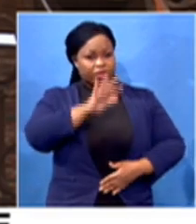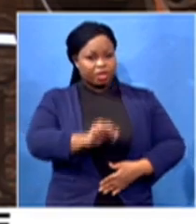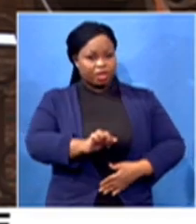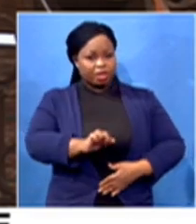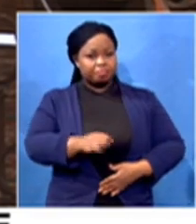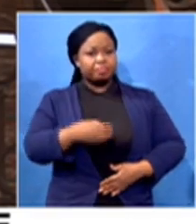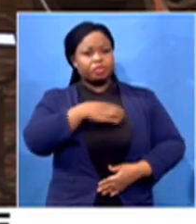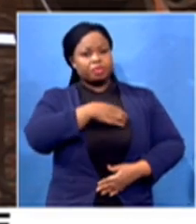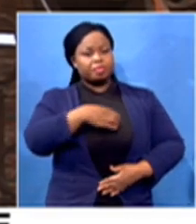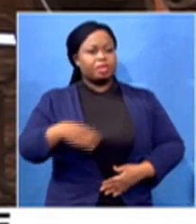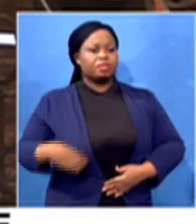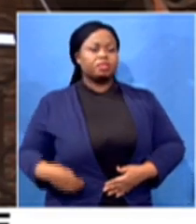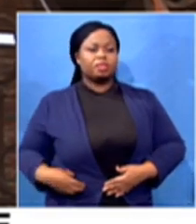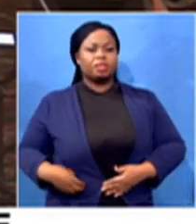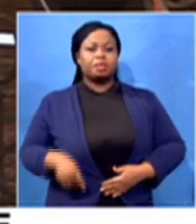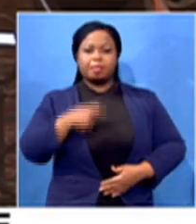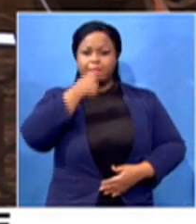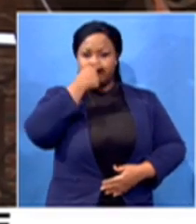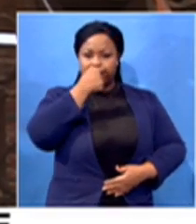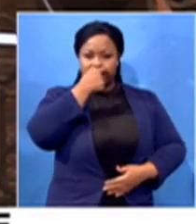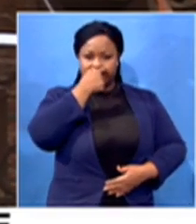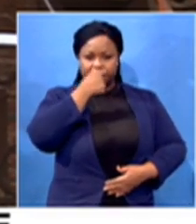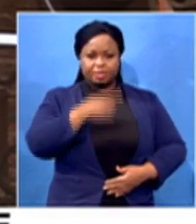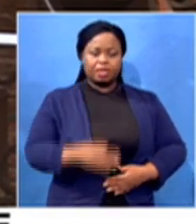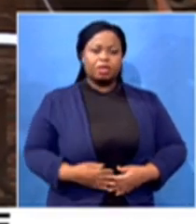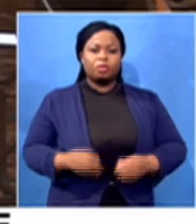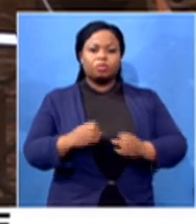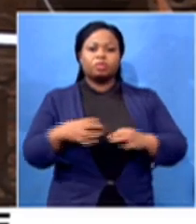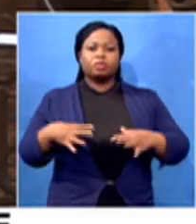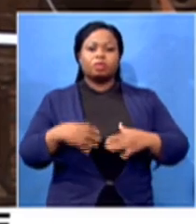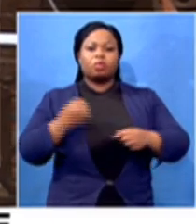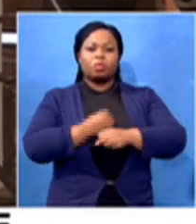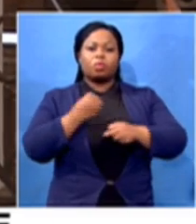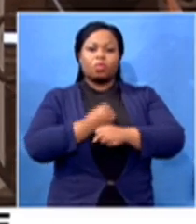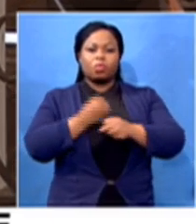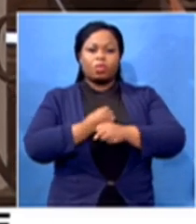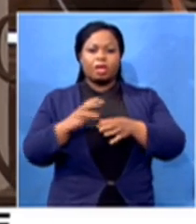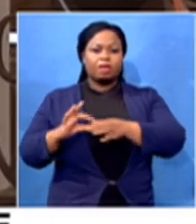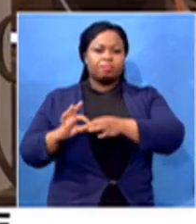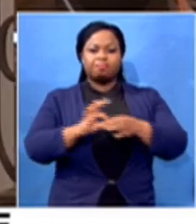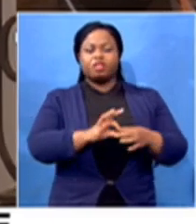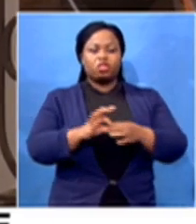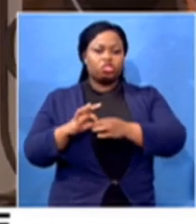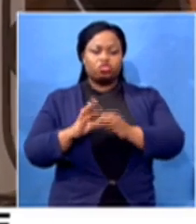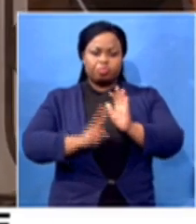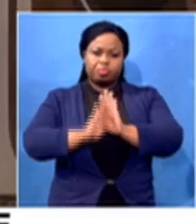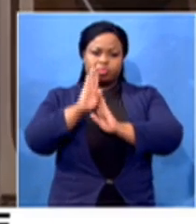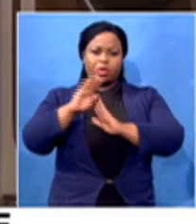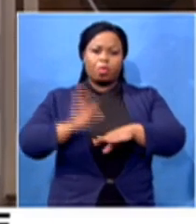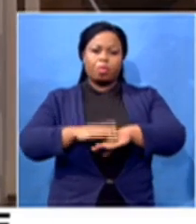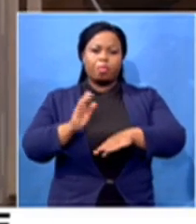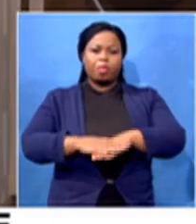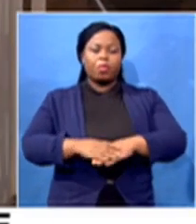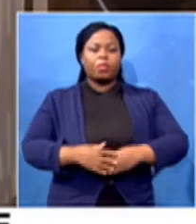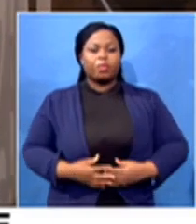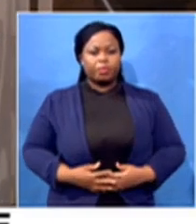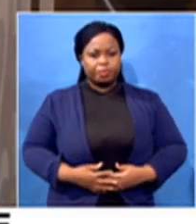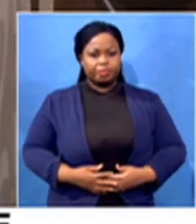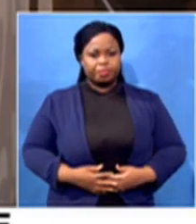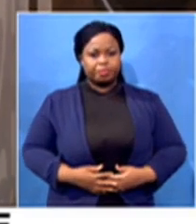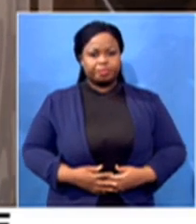President, President Ramaphosa, to begin our work on improving our relations. You